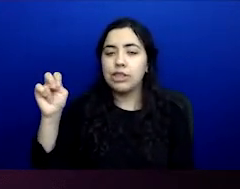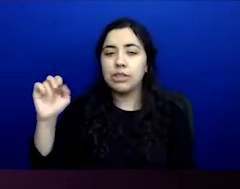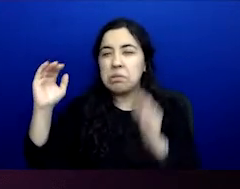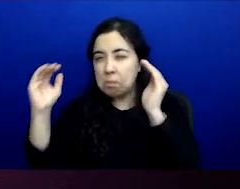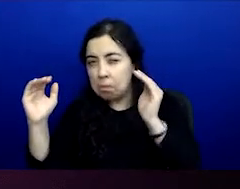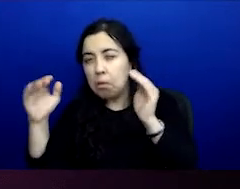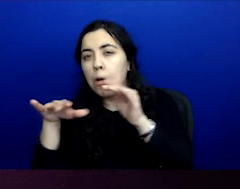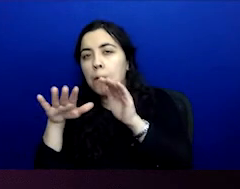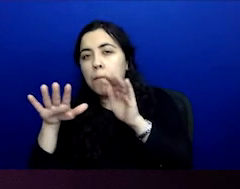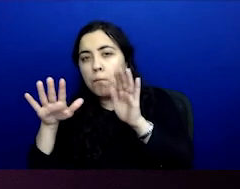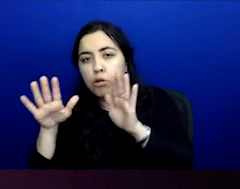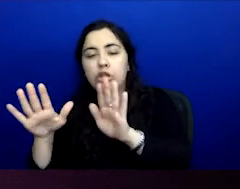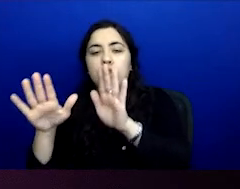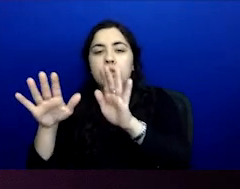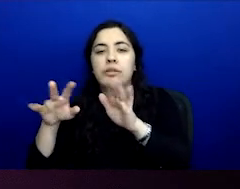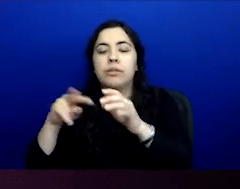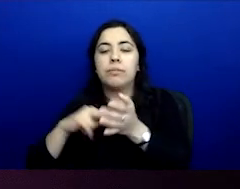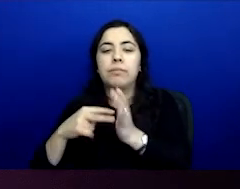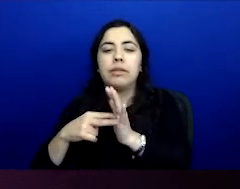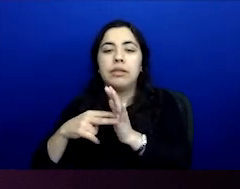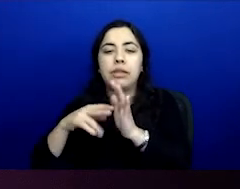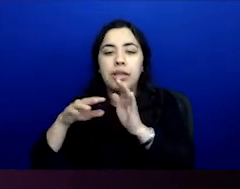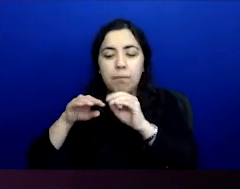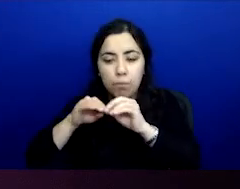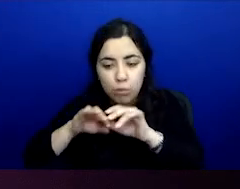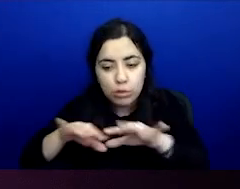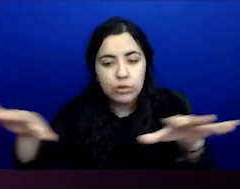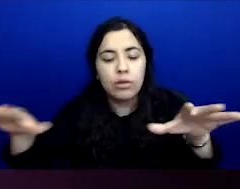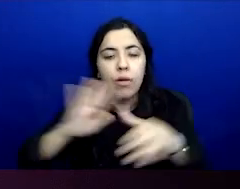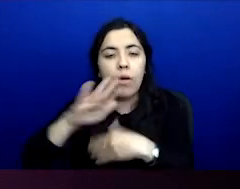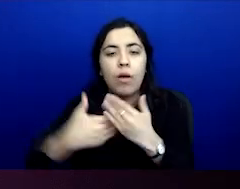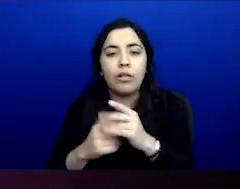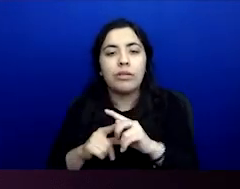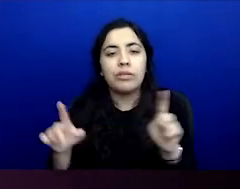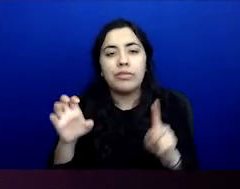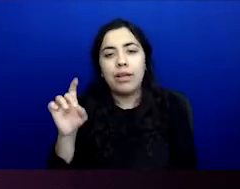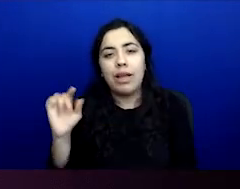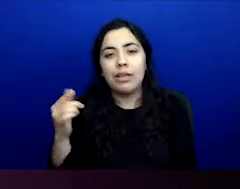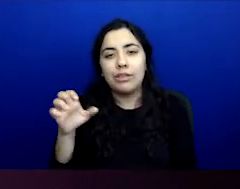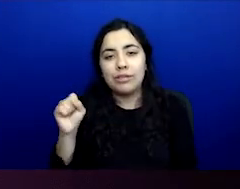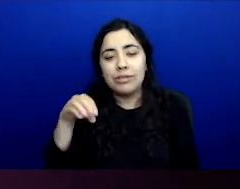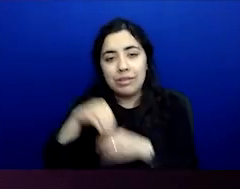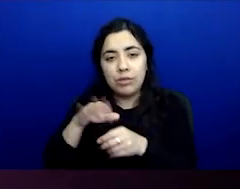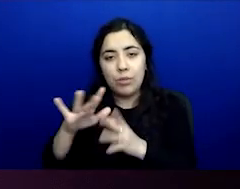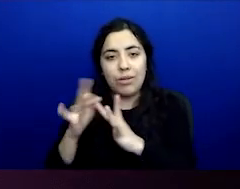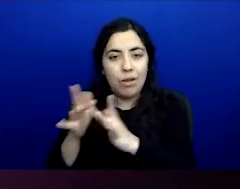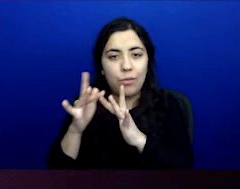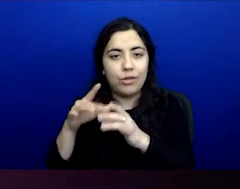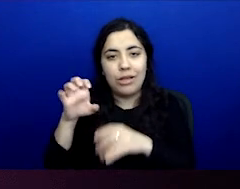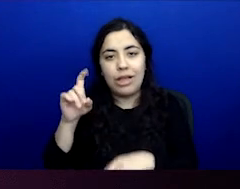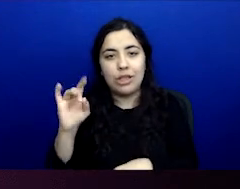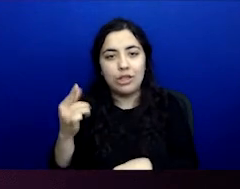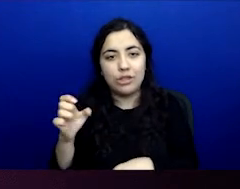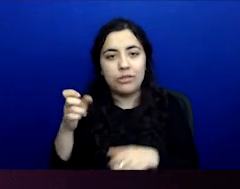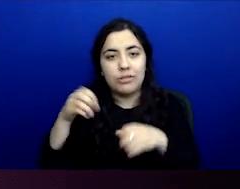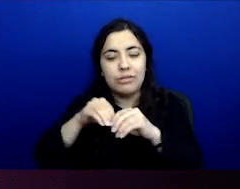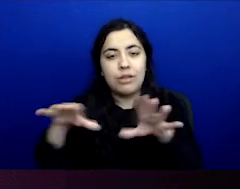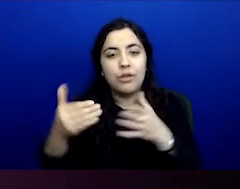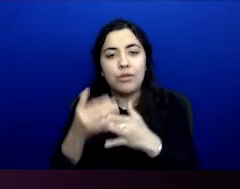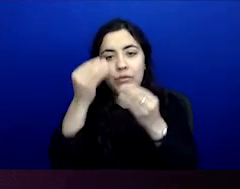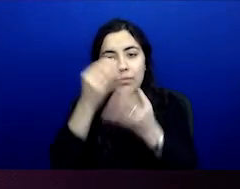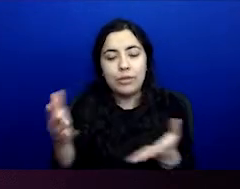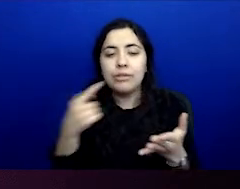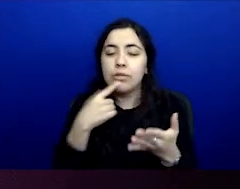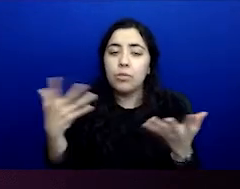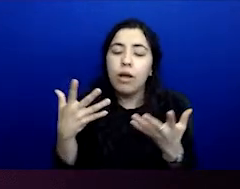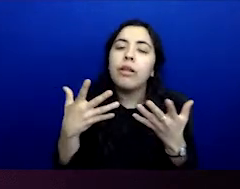changes, and it pushes out to all of our different edges in your edge network, and it sends out this new information that says, hey, the new